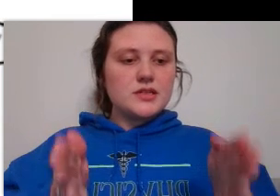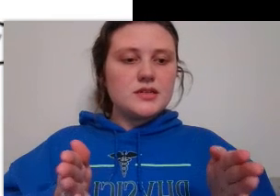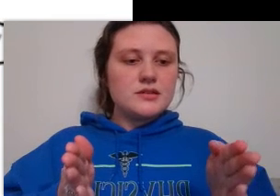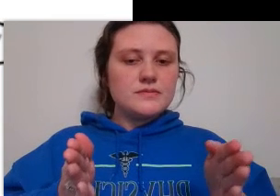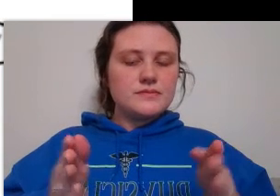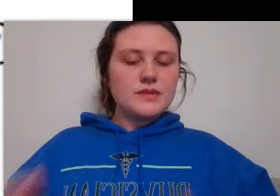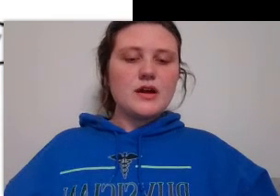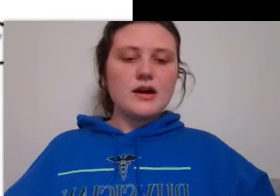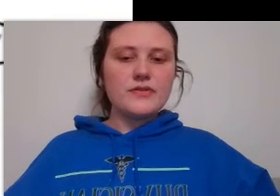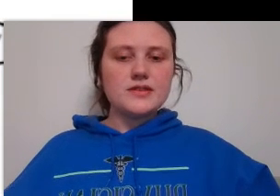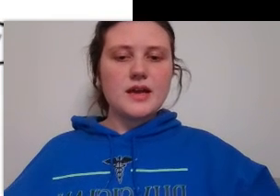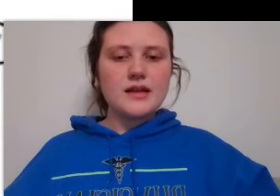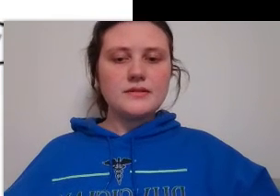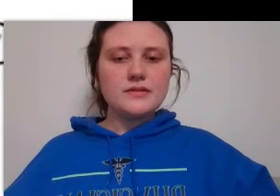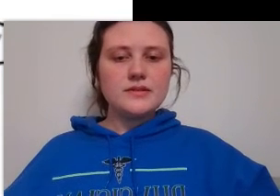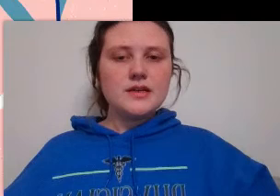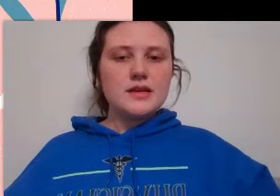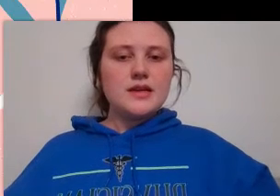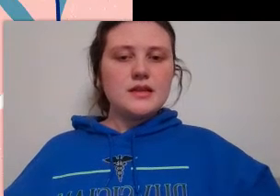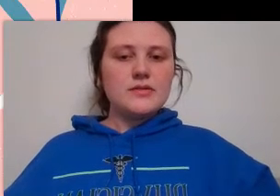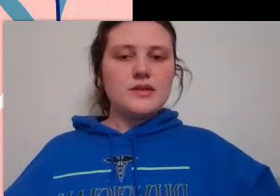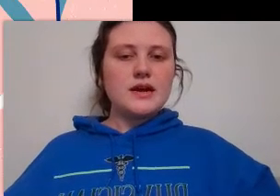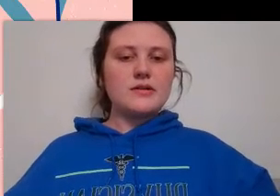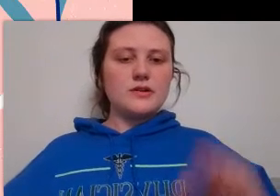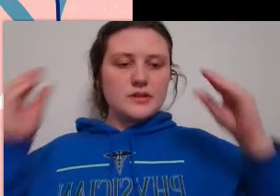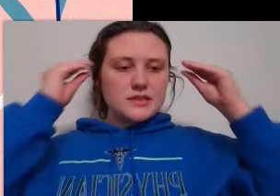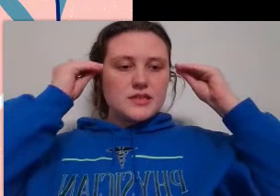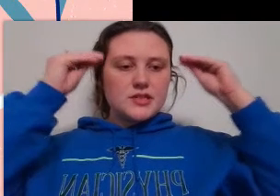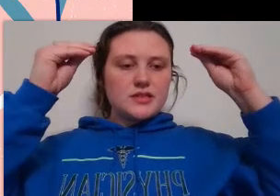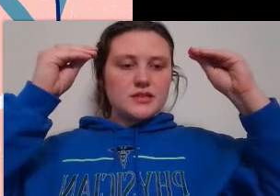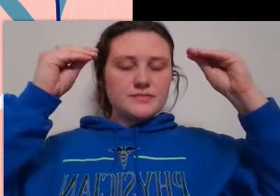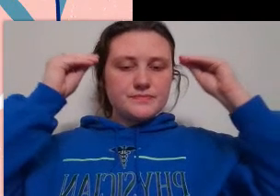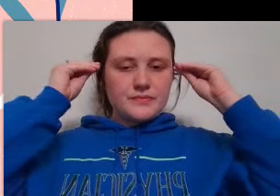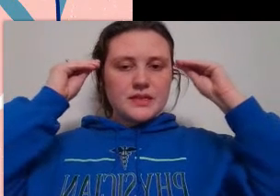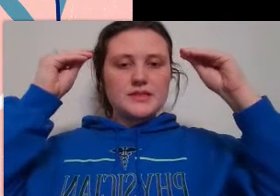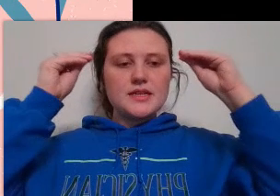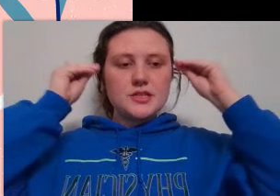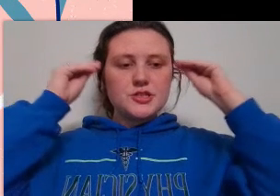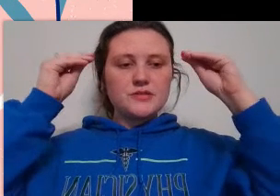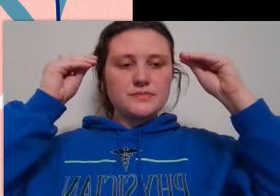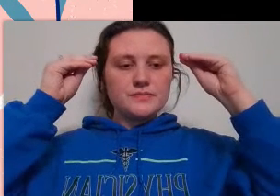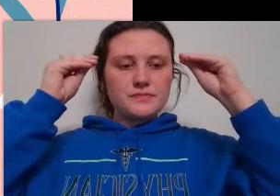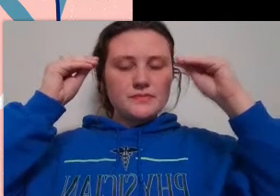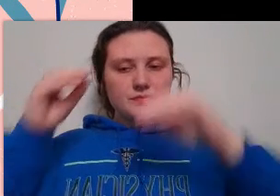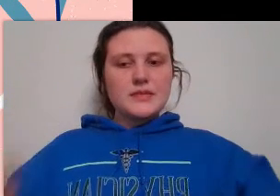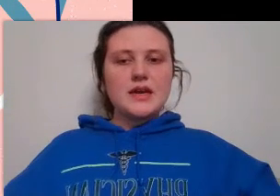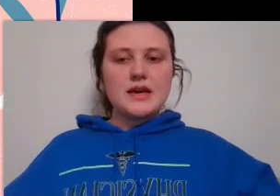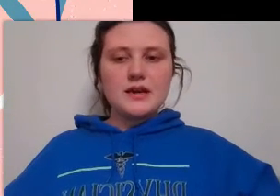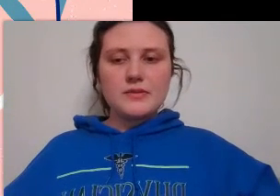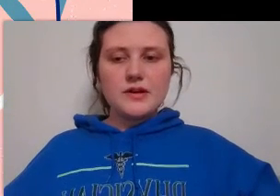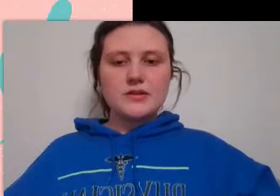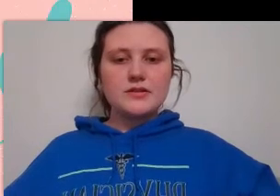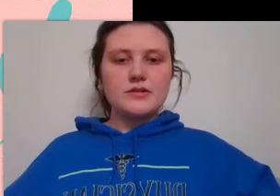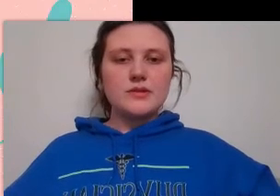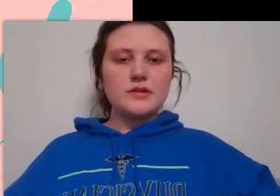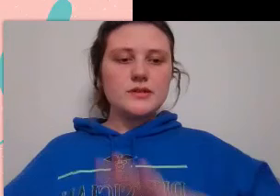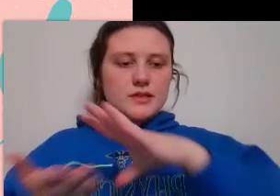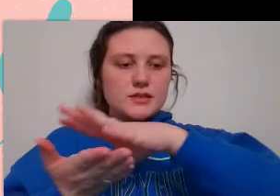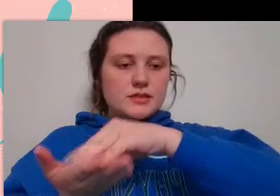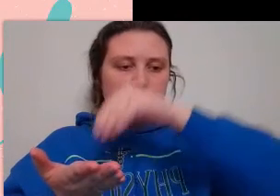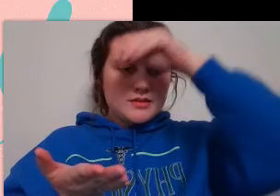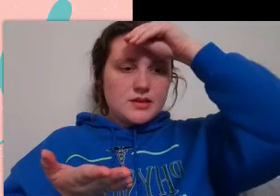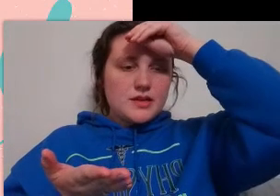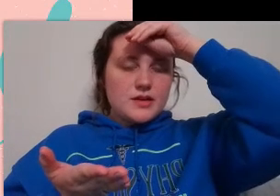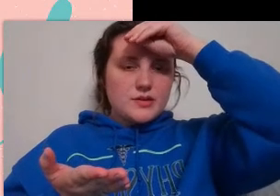the person off the sign, then we now know what teach is, teach, and we also know what